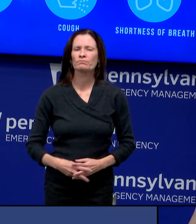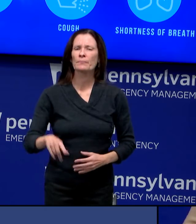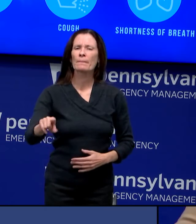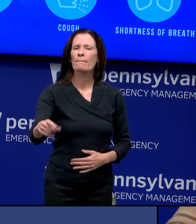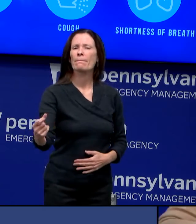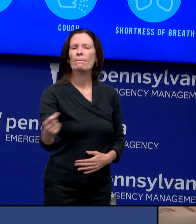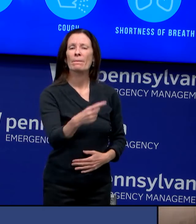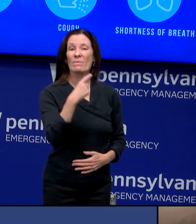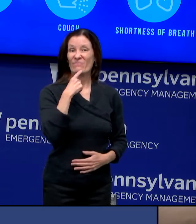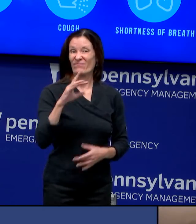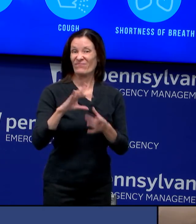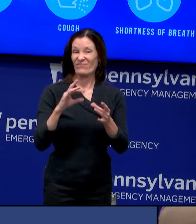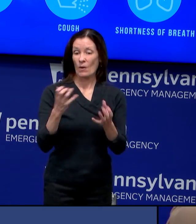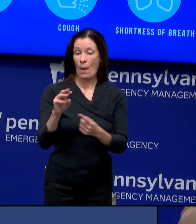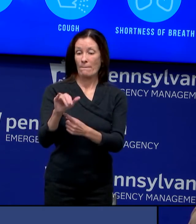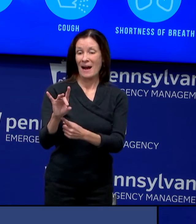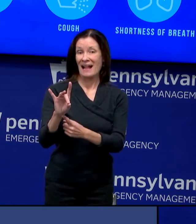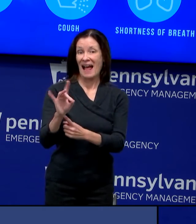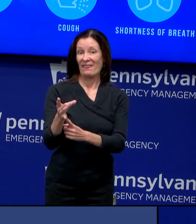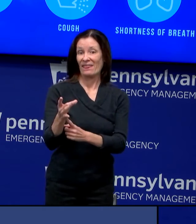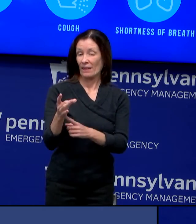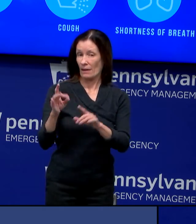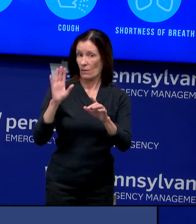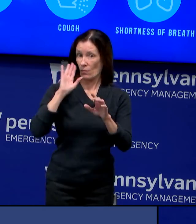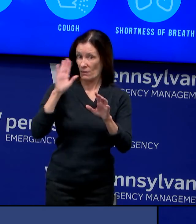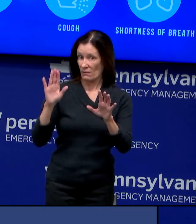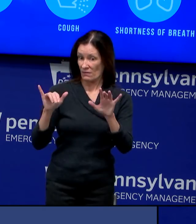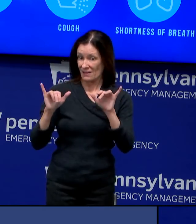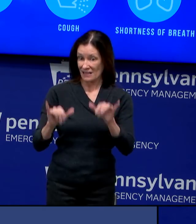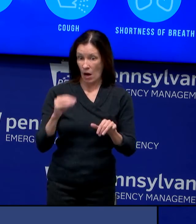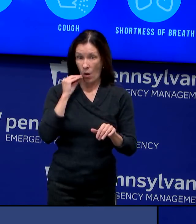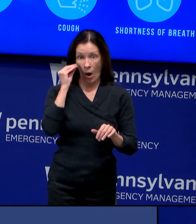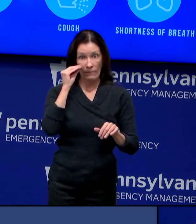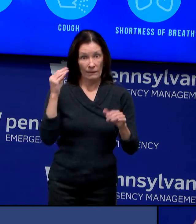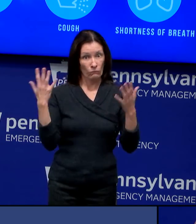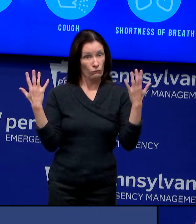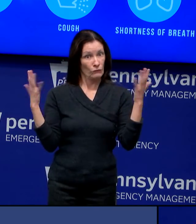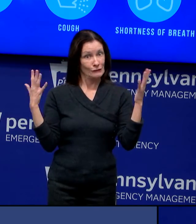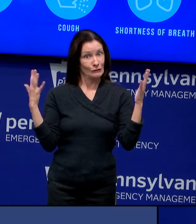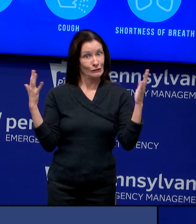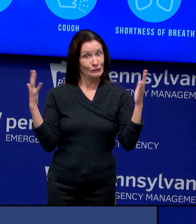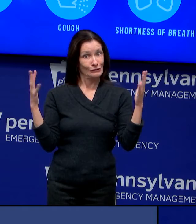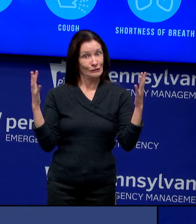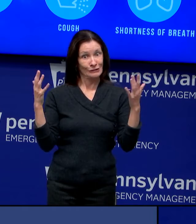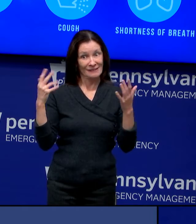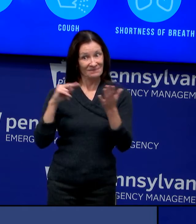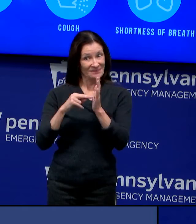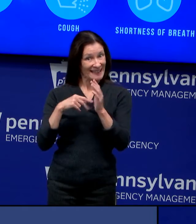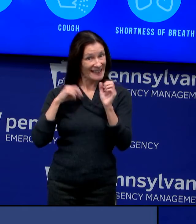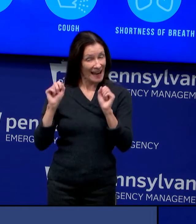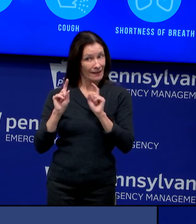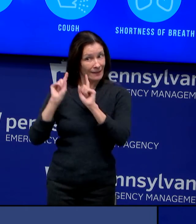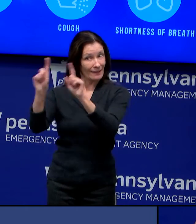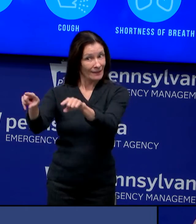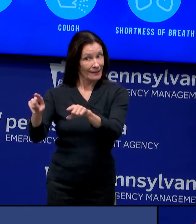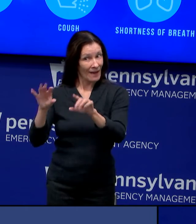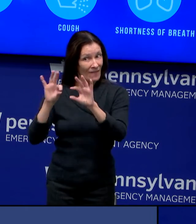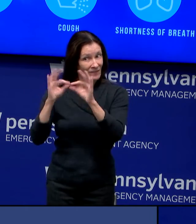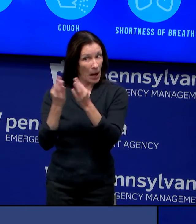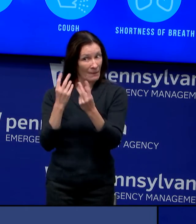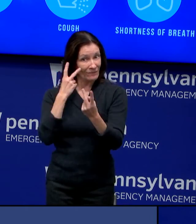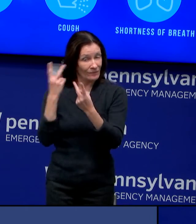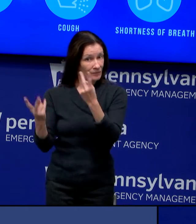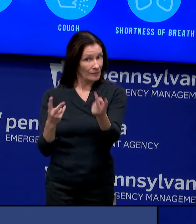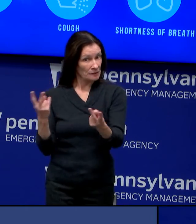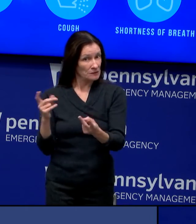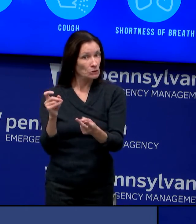So in the areas that go from red to yellow, the answer would be yes. But we do recommend social distancing